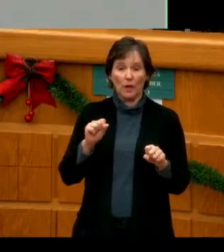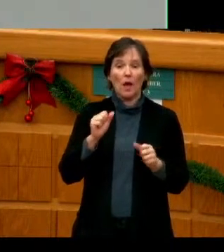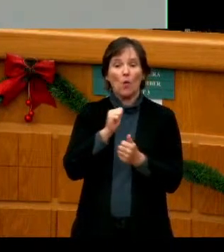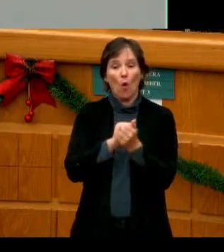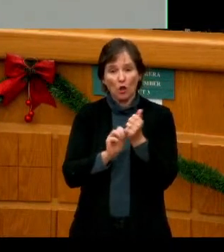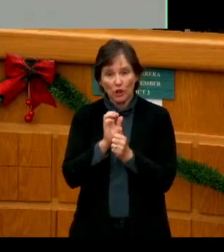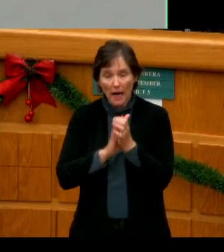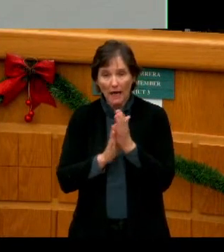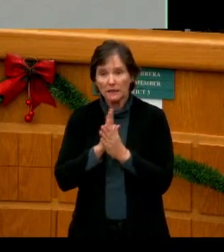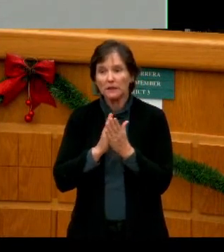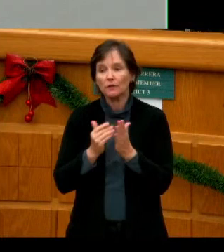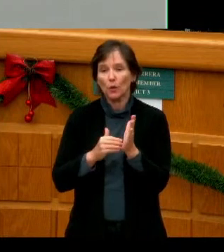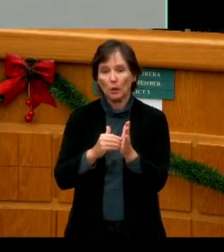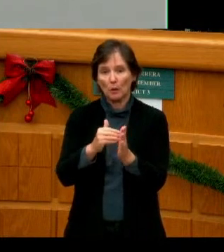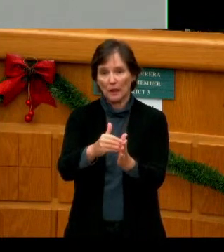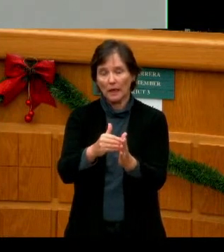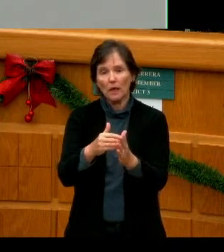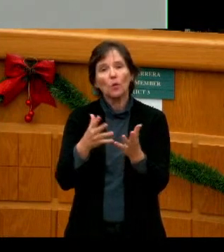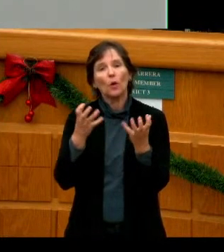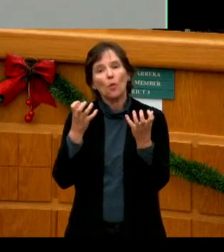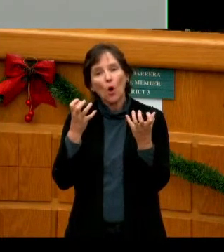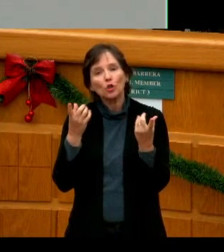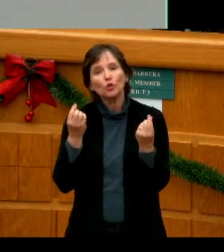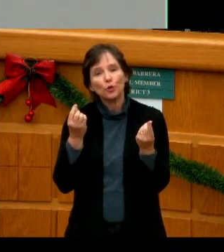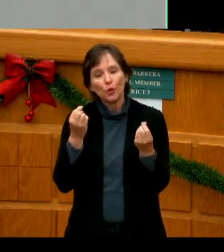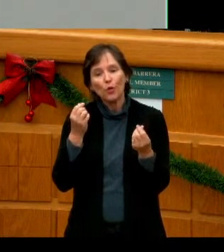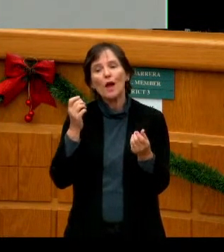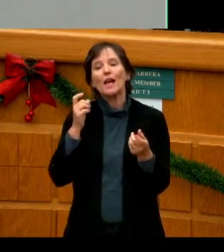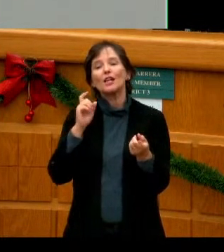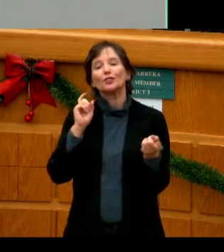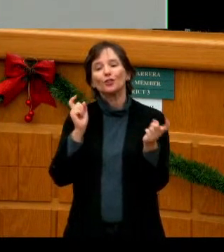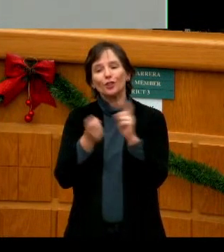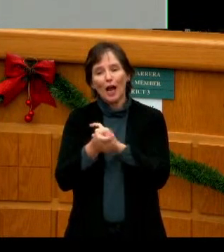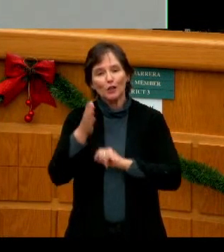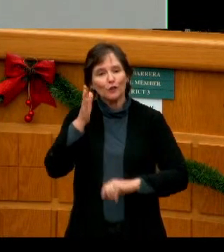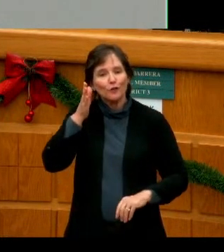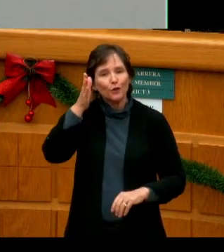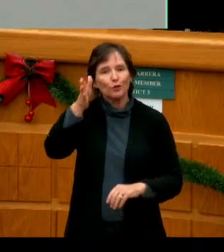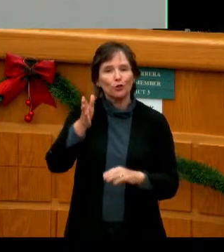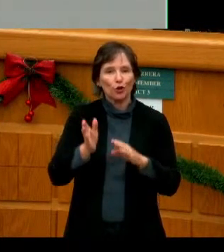really do our part here, we could change the future of this curve.